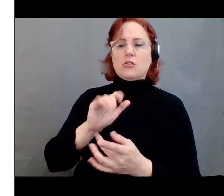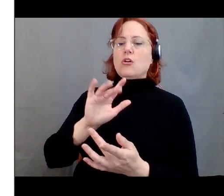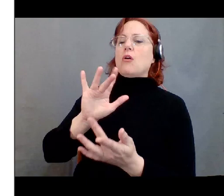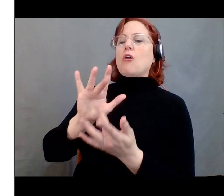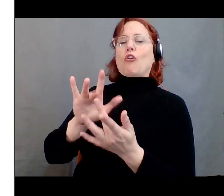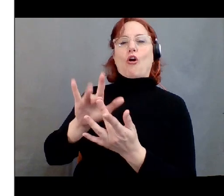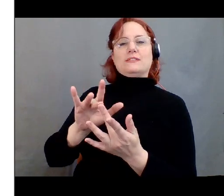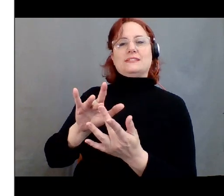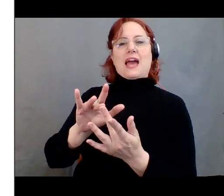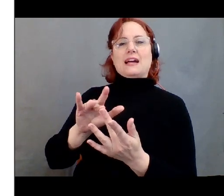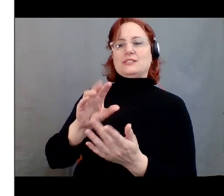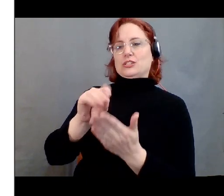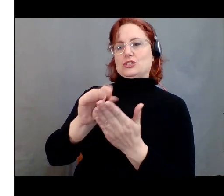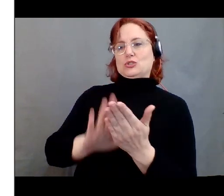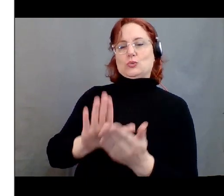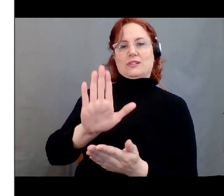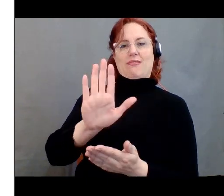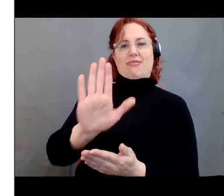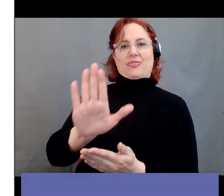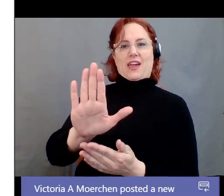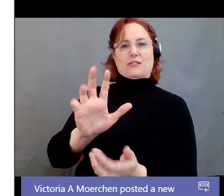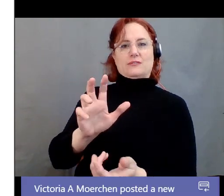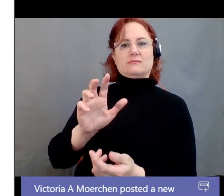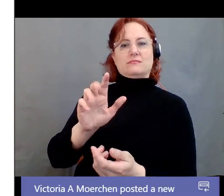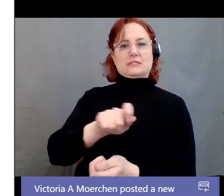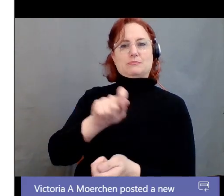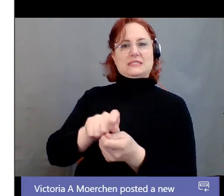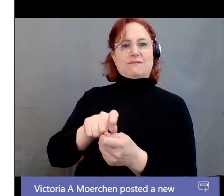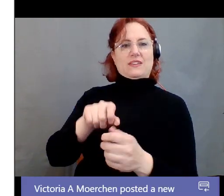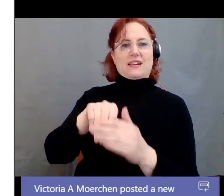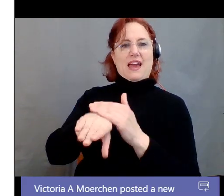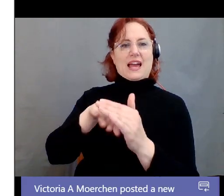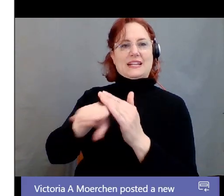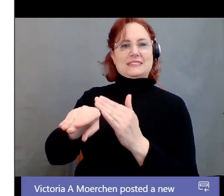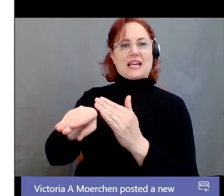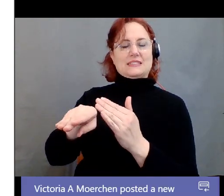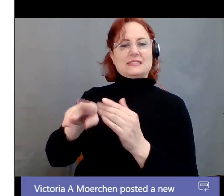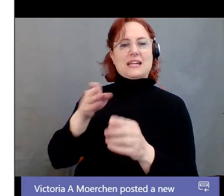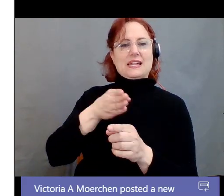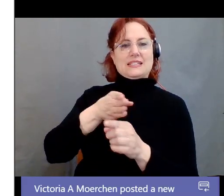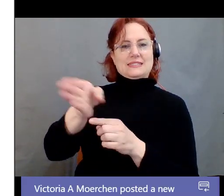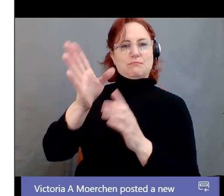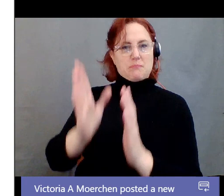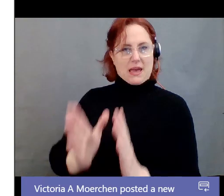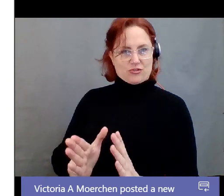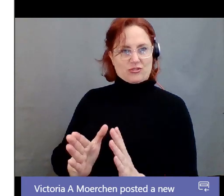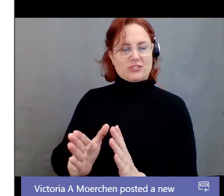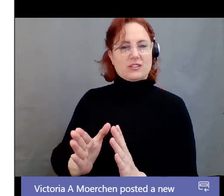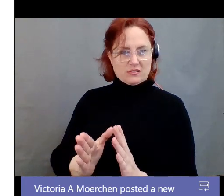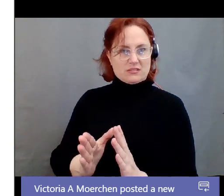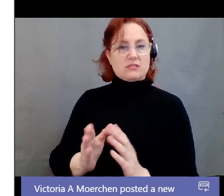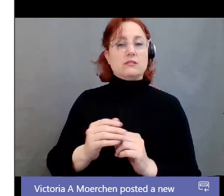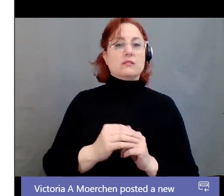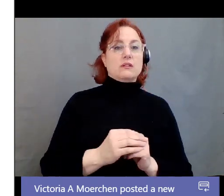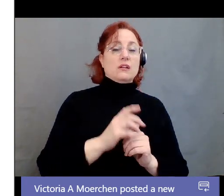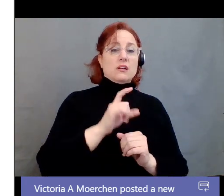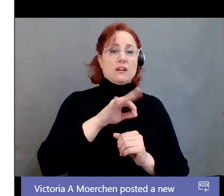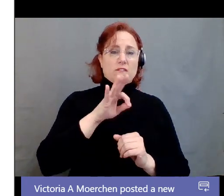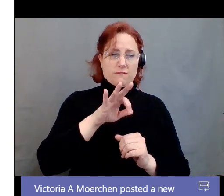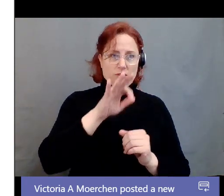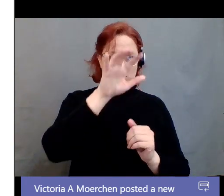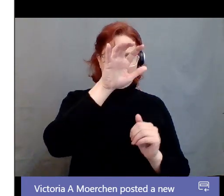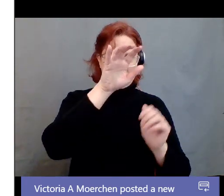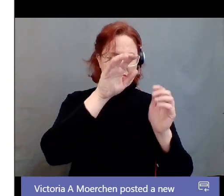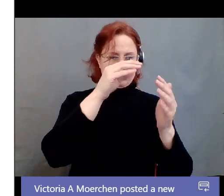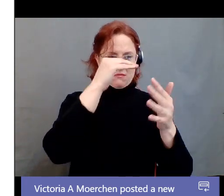about testing accommodations or test administration procedures. If you select and confirm the wrong response, please call the